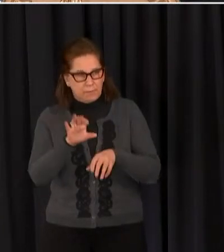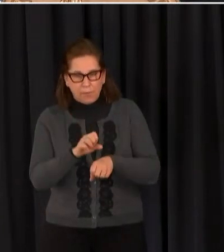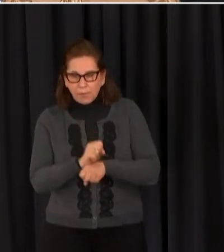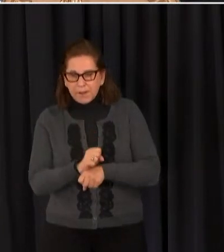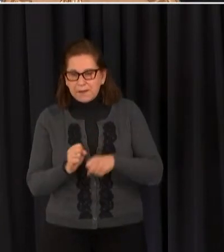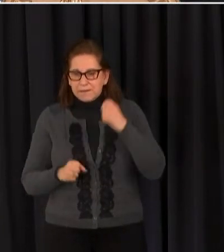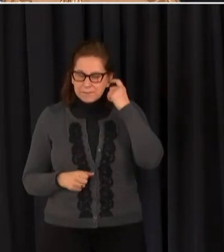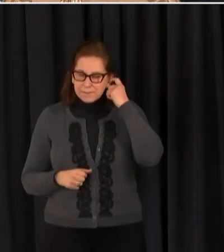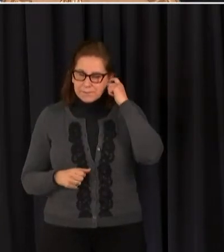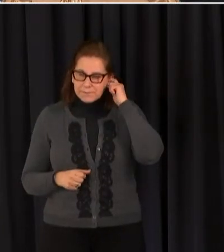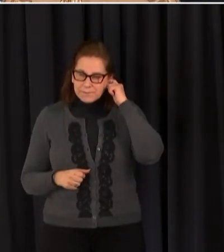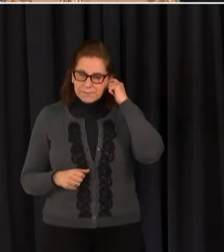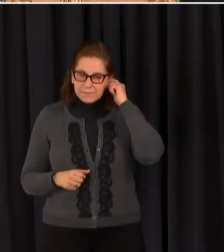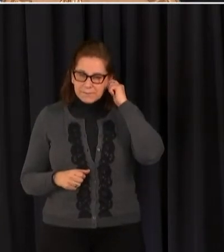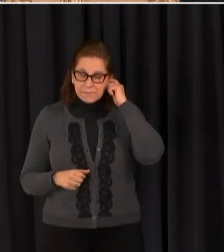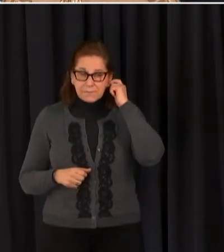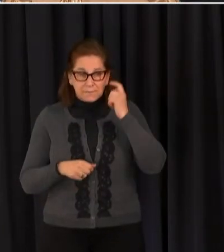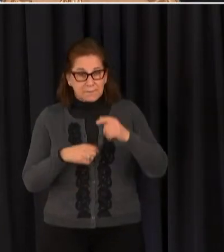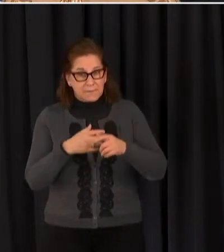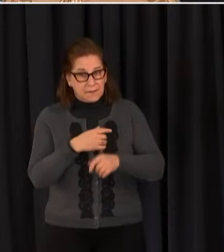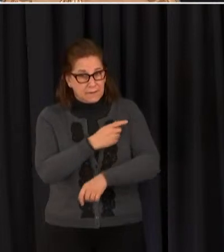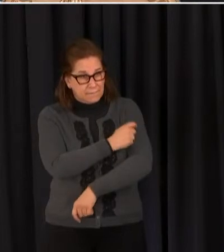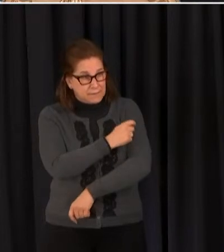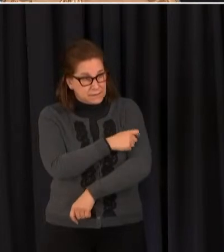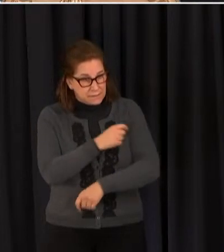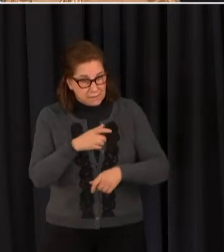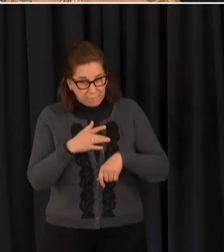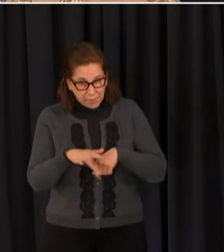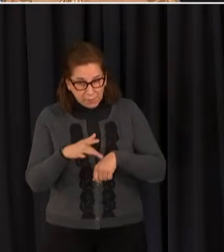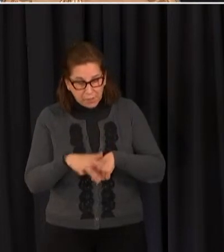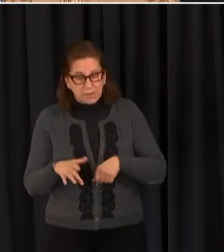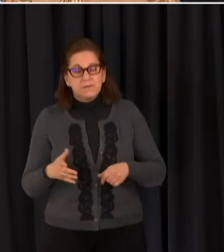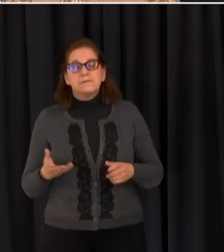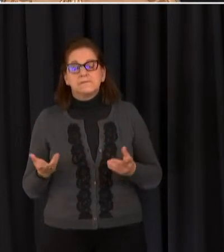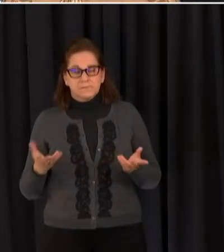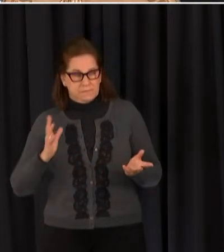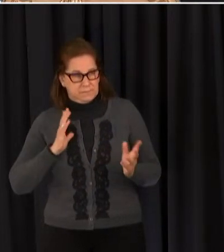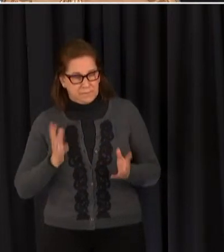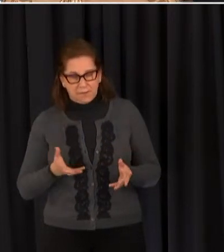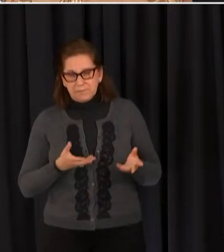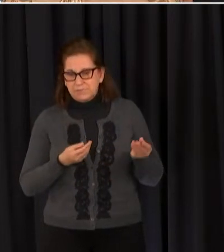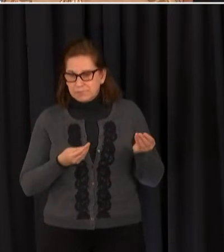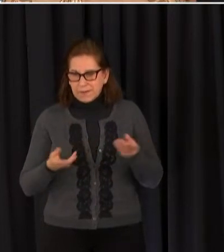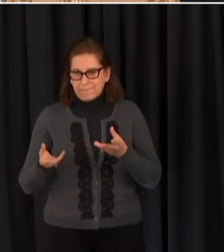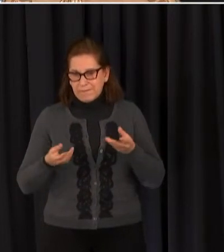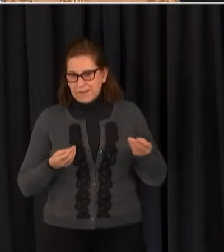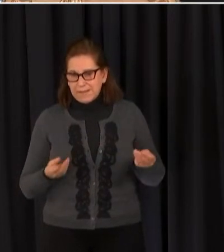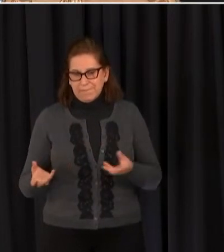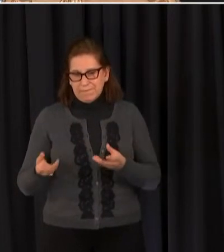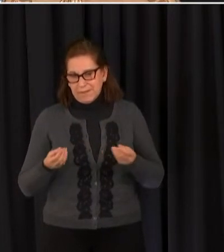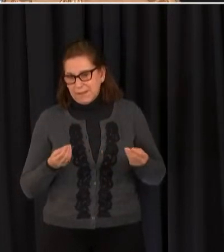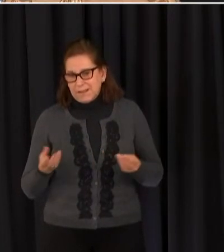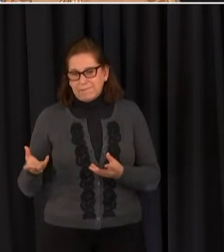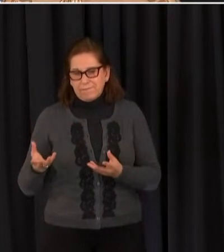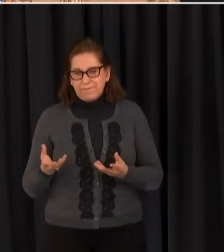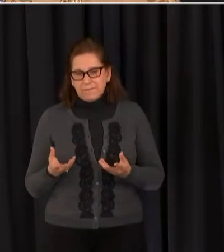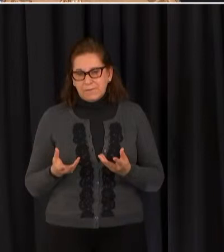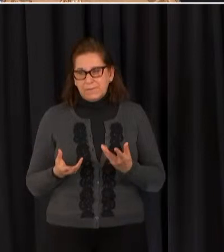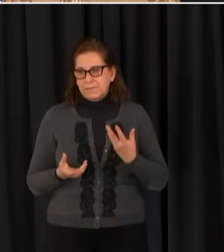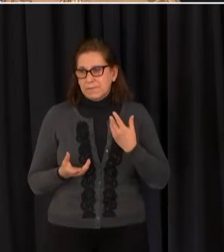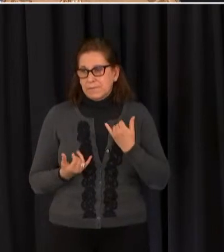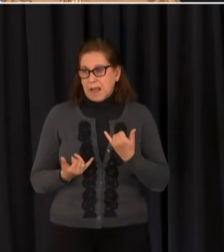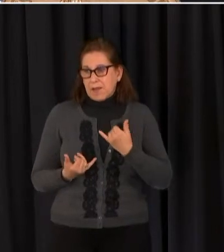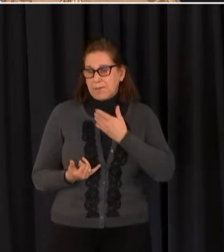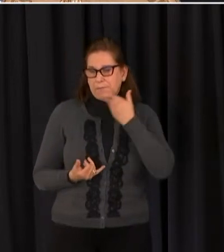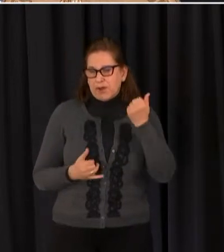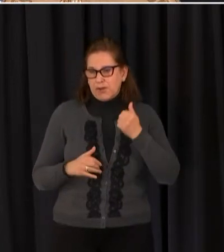vaccine is available throughout the region, that will continue to happen. So I think it's a less acute a problem than it was in the beginning. So